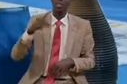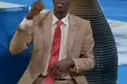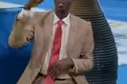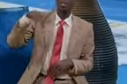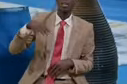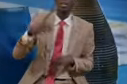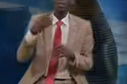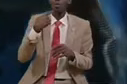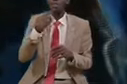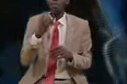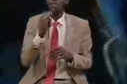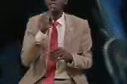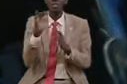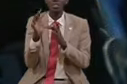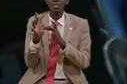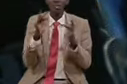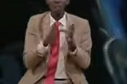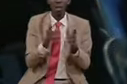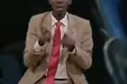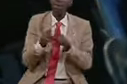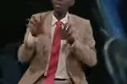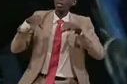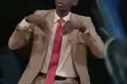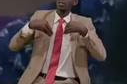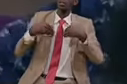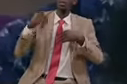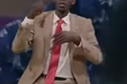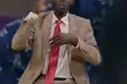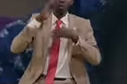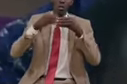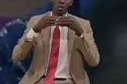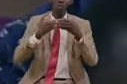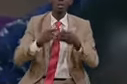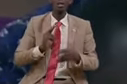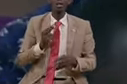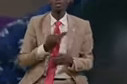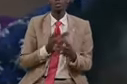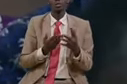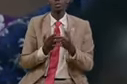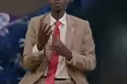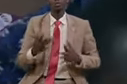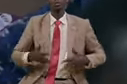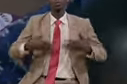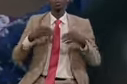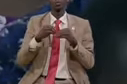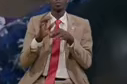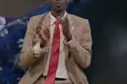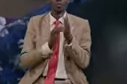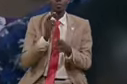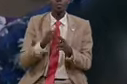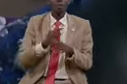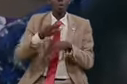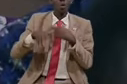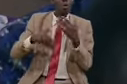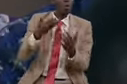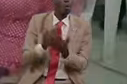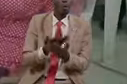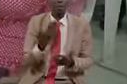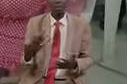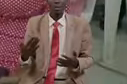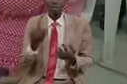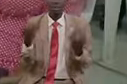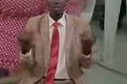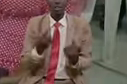you receive Him, it will guide you through life. All those things that you have been falling and rising